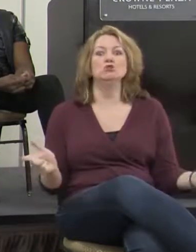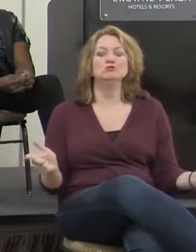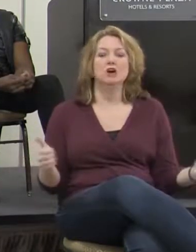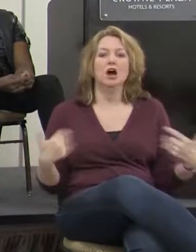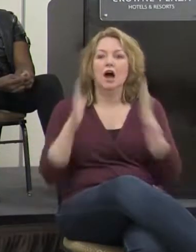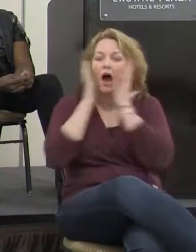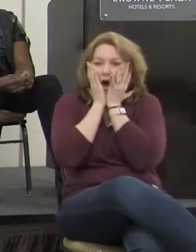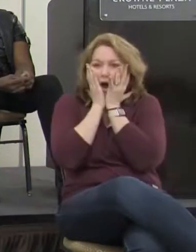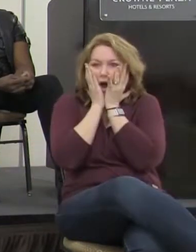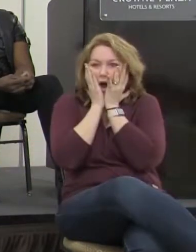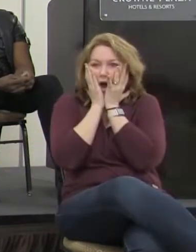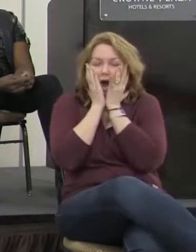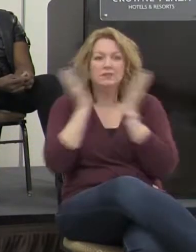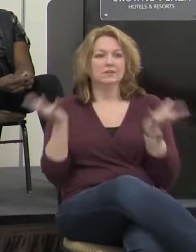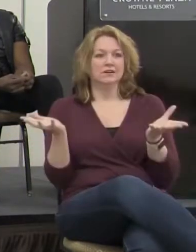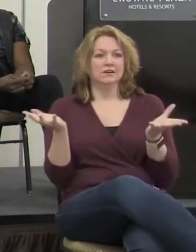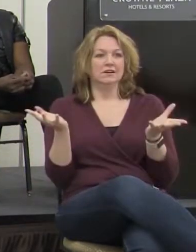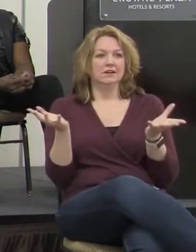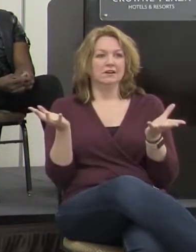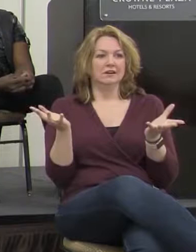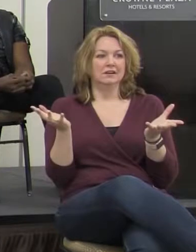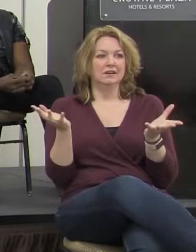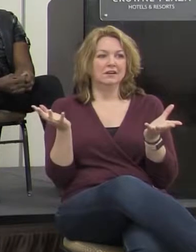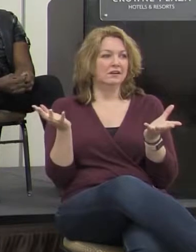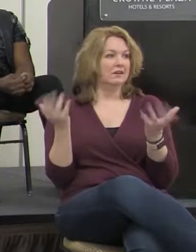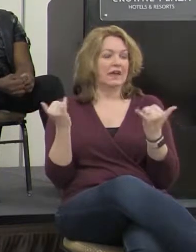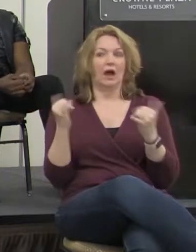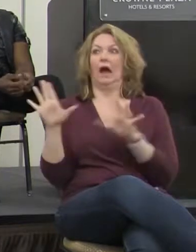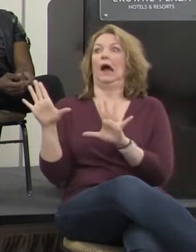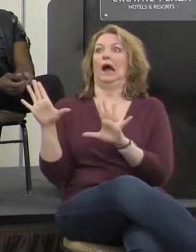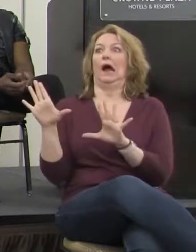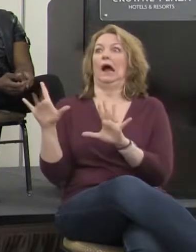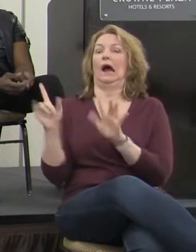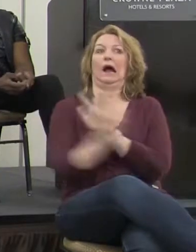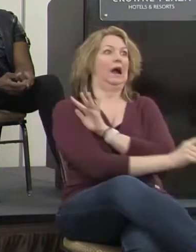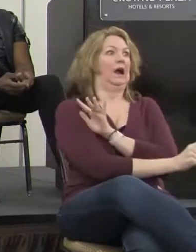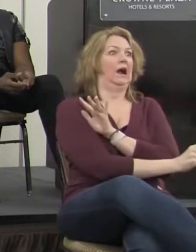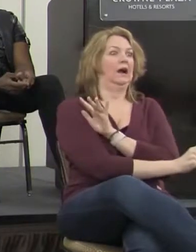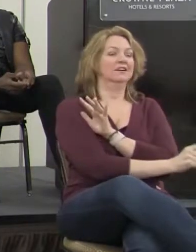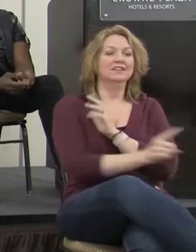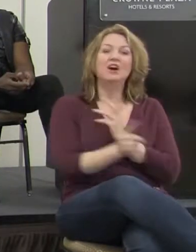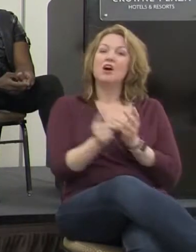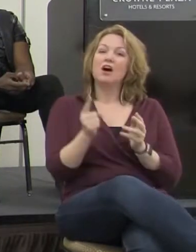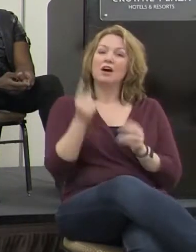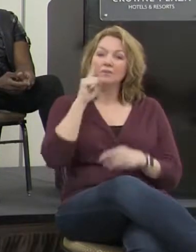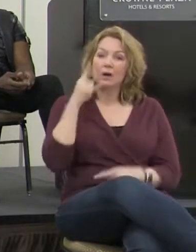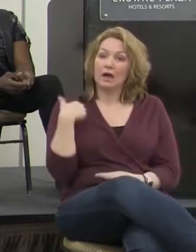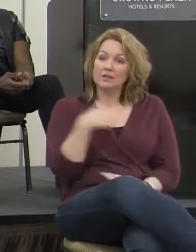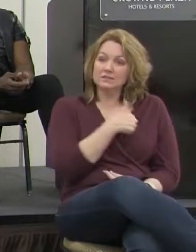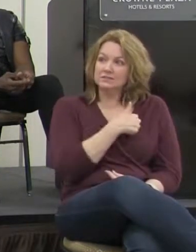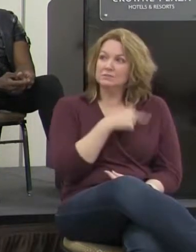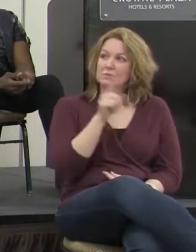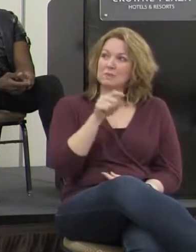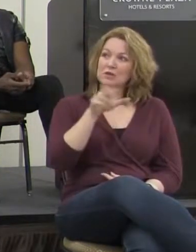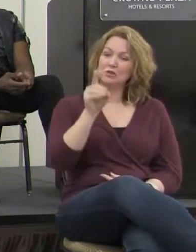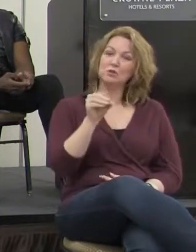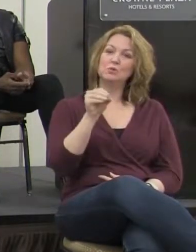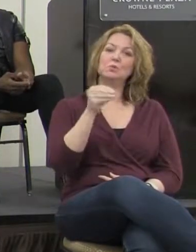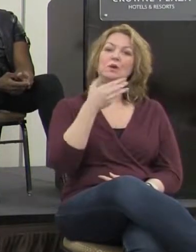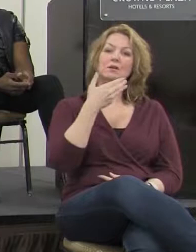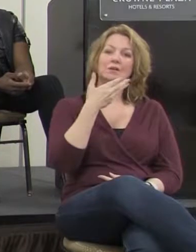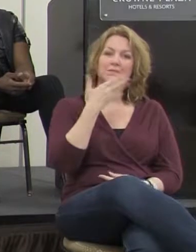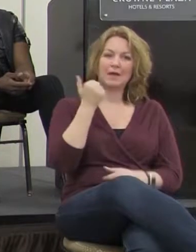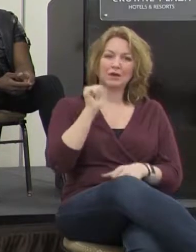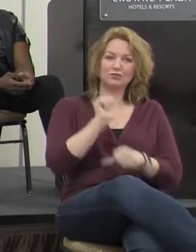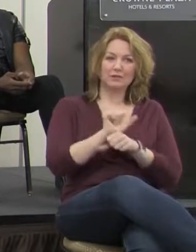oh my God, can now I'm going this way. So I know that for us, we have to do a better job showing